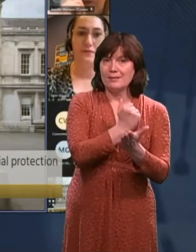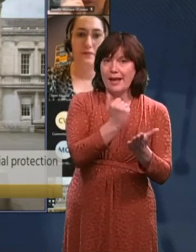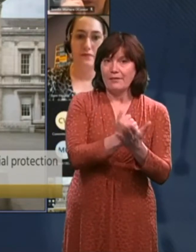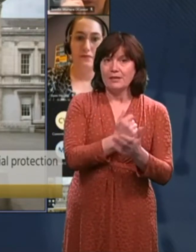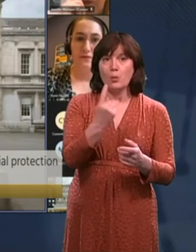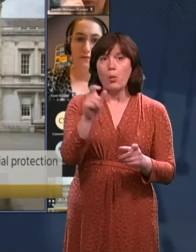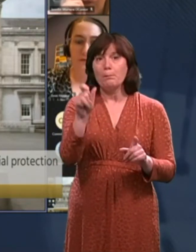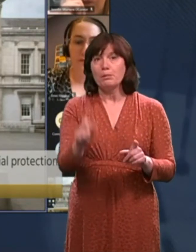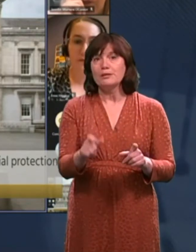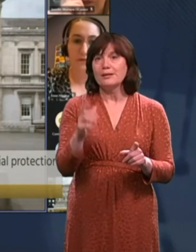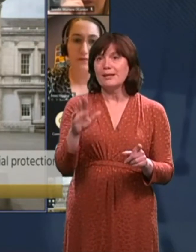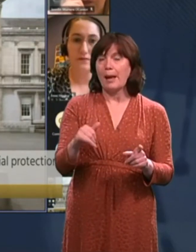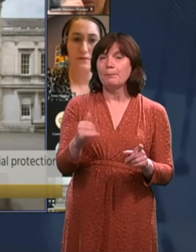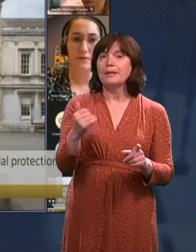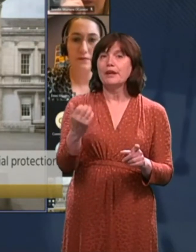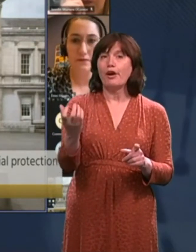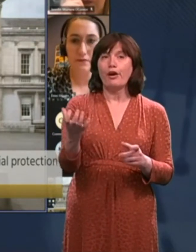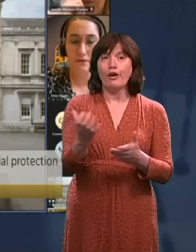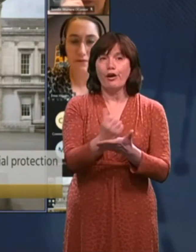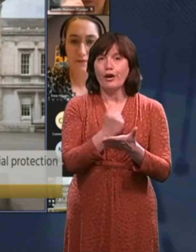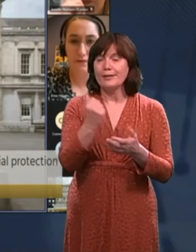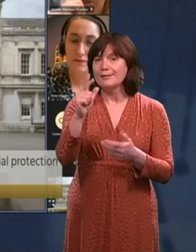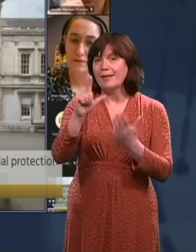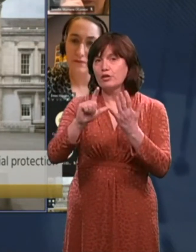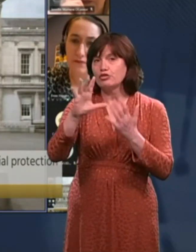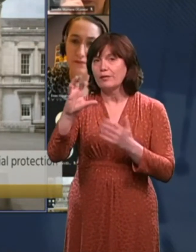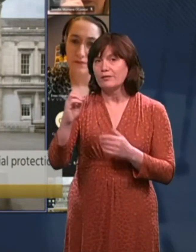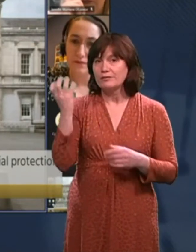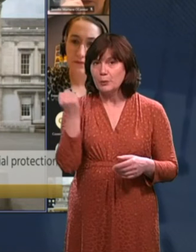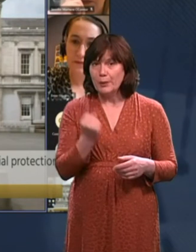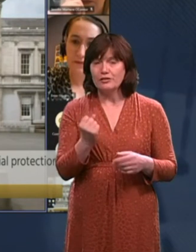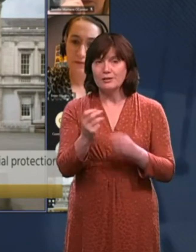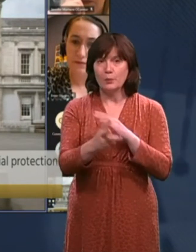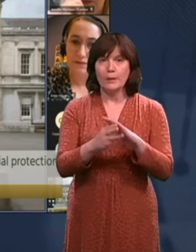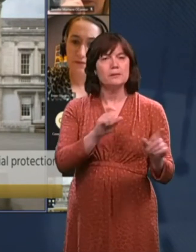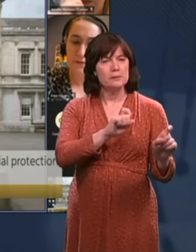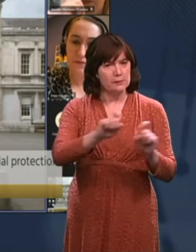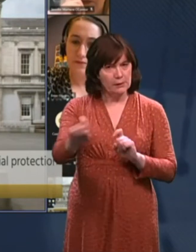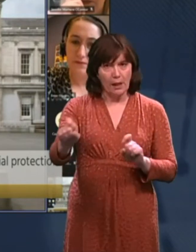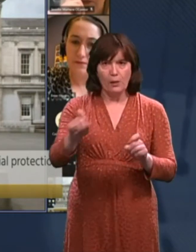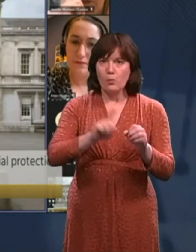earning €750 per week, and they still get the carers allowance